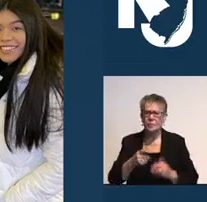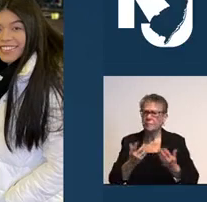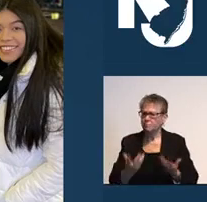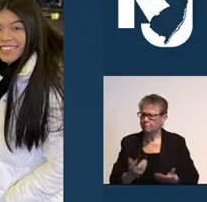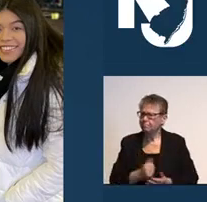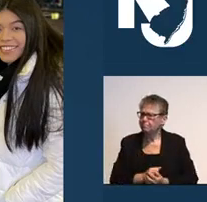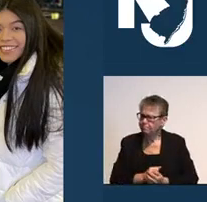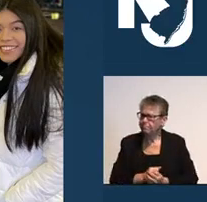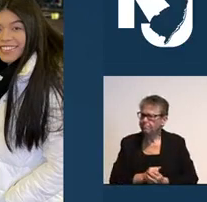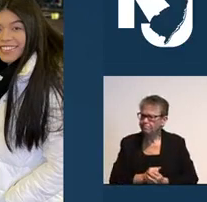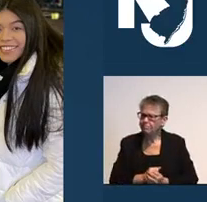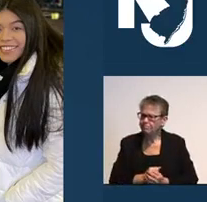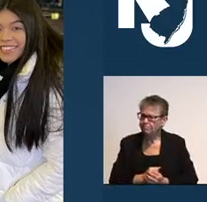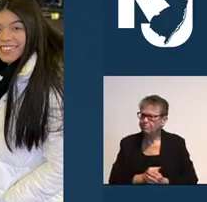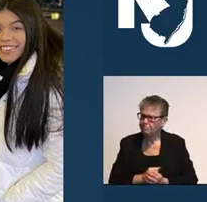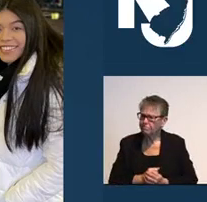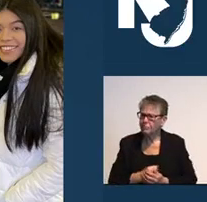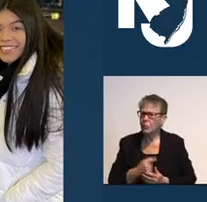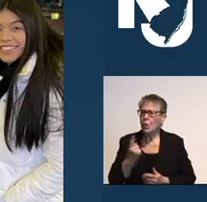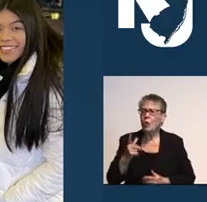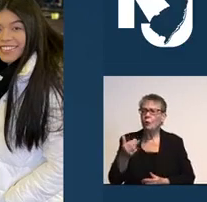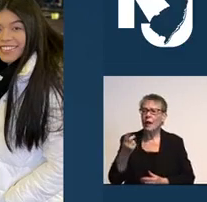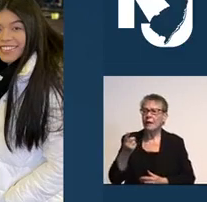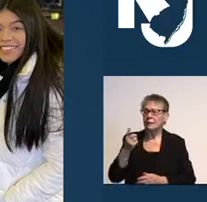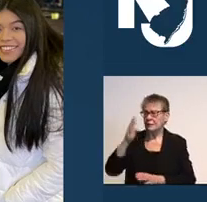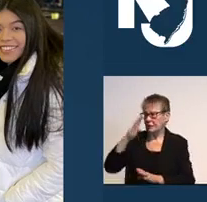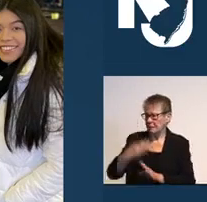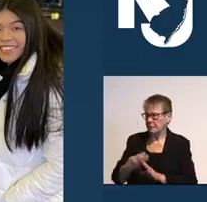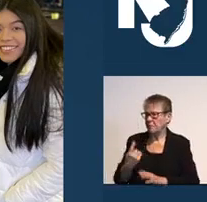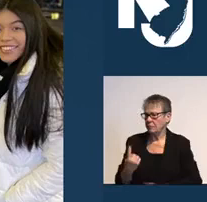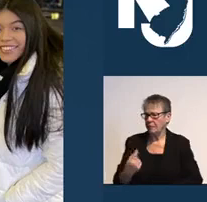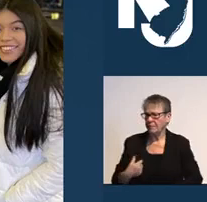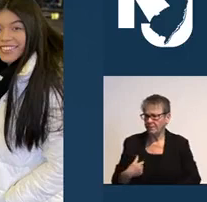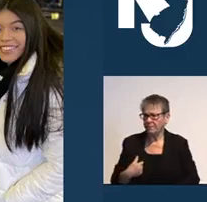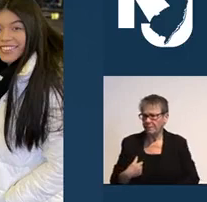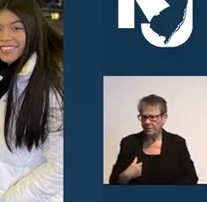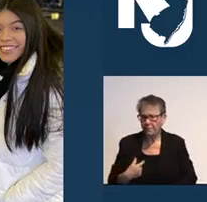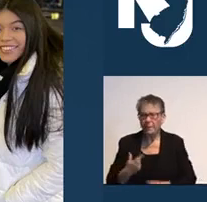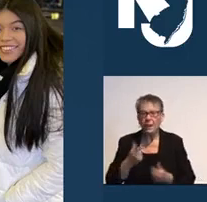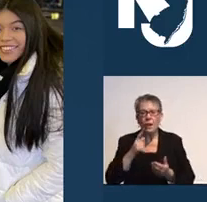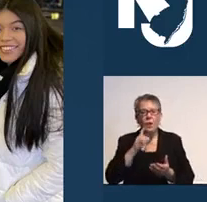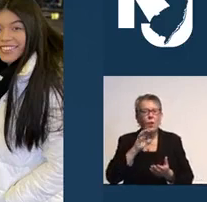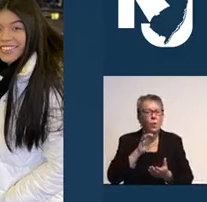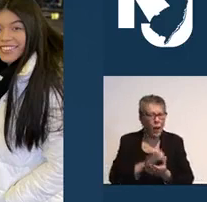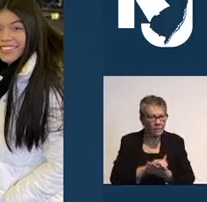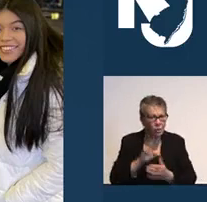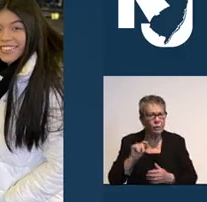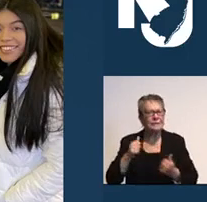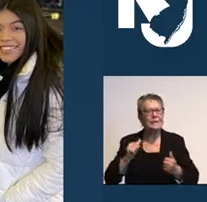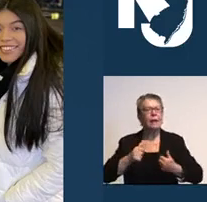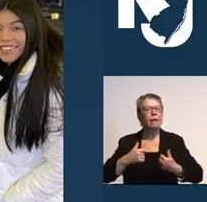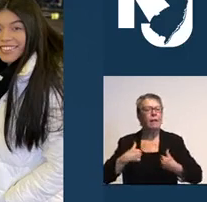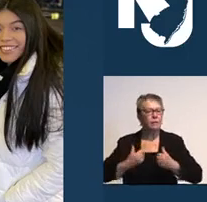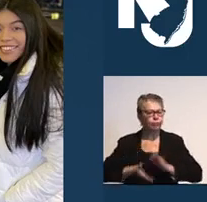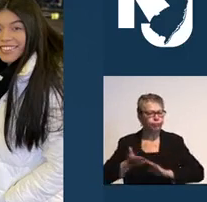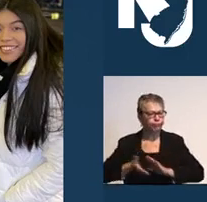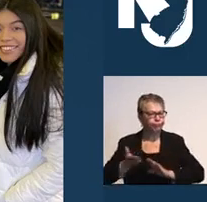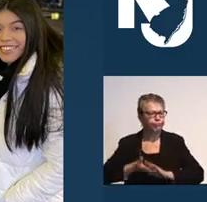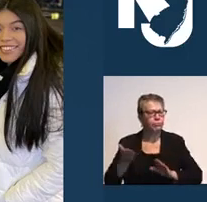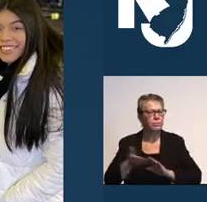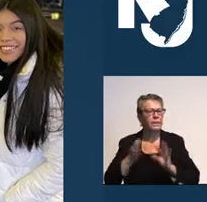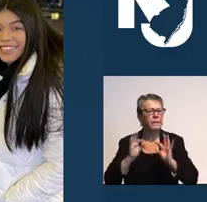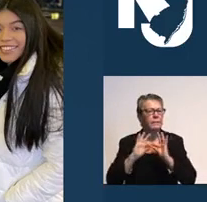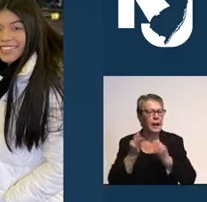Alexa, along with 1 grandchild. Rosa continues to run, by the way, Los Arcos, and we wish her nothing but great